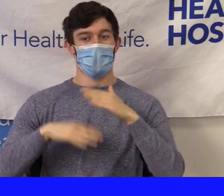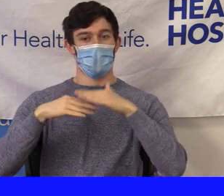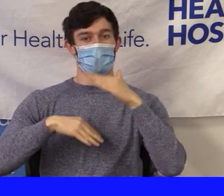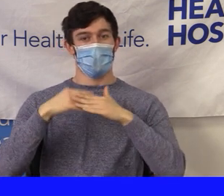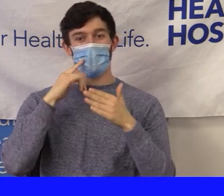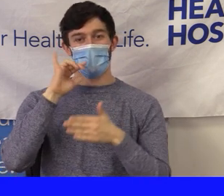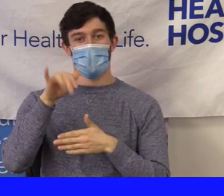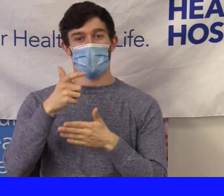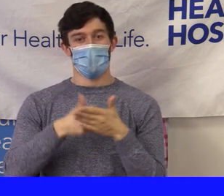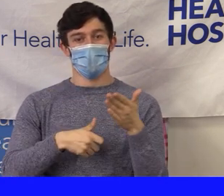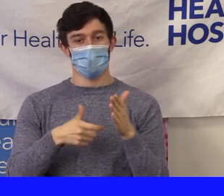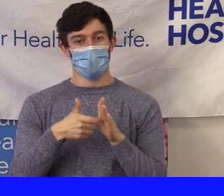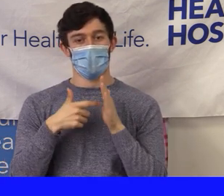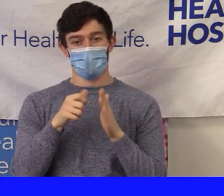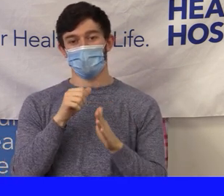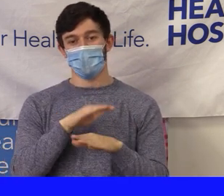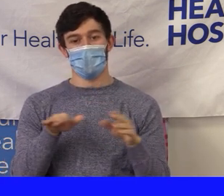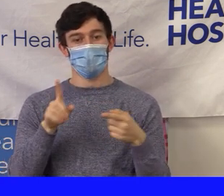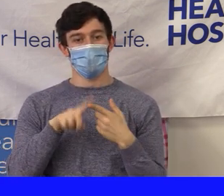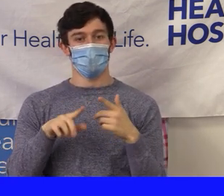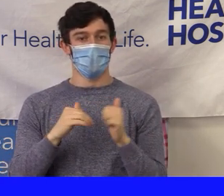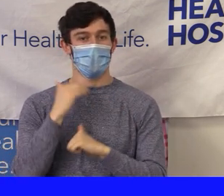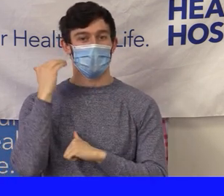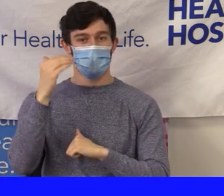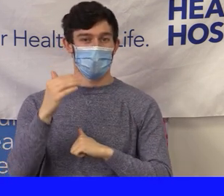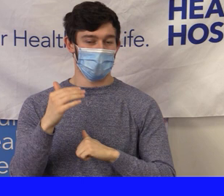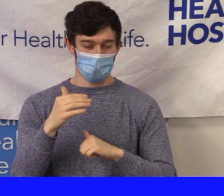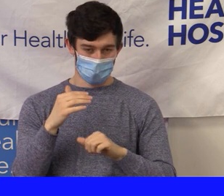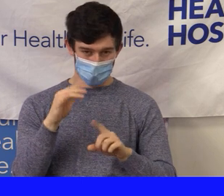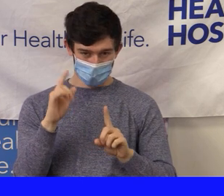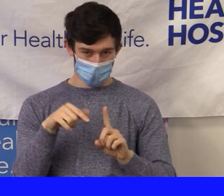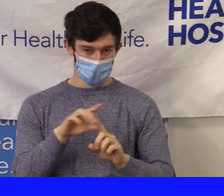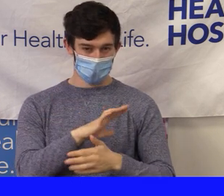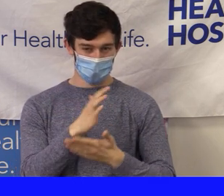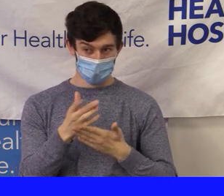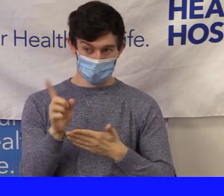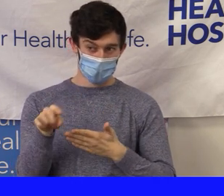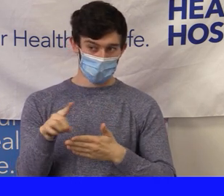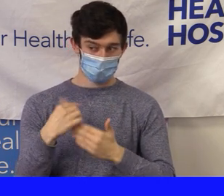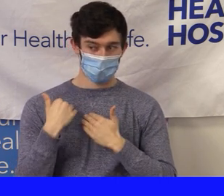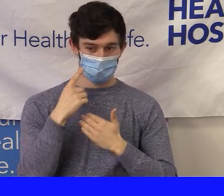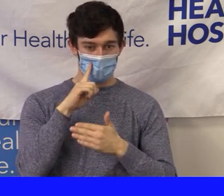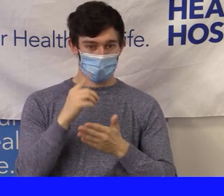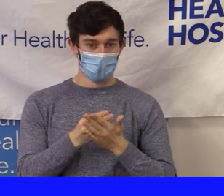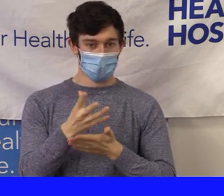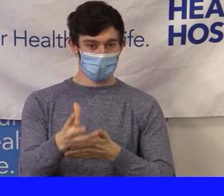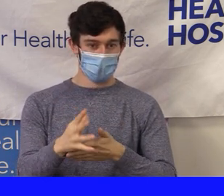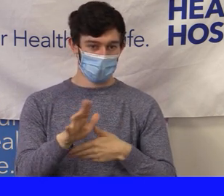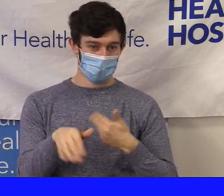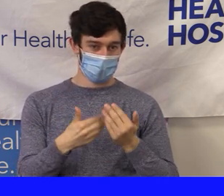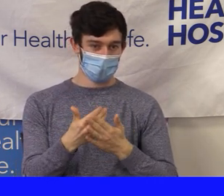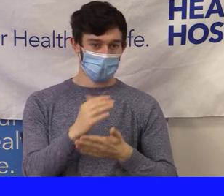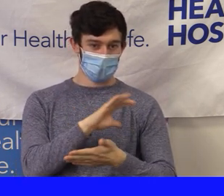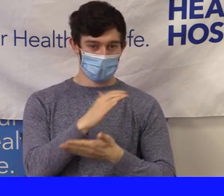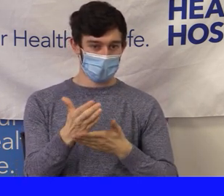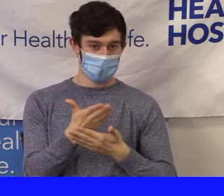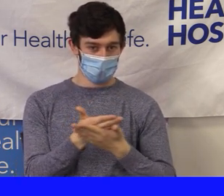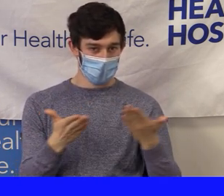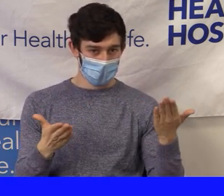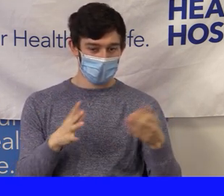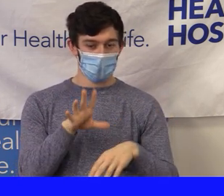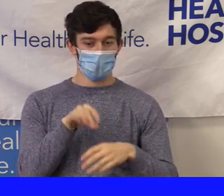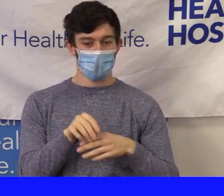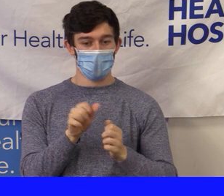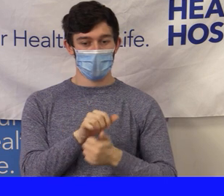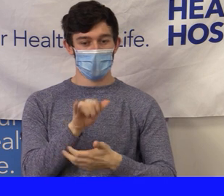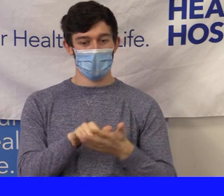cost for not to exceed that they're responsible for purchasing, and it's included in